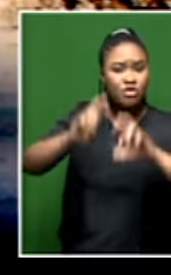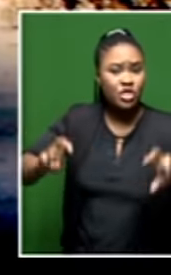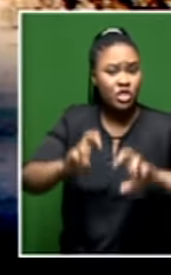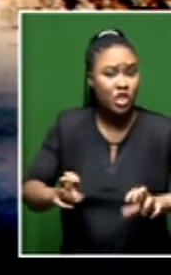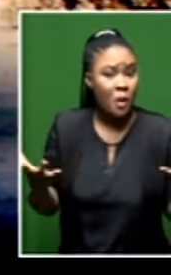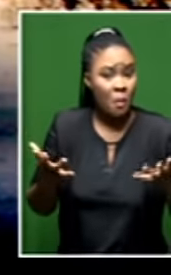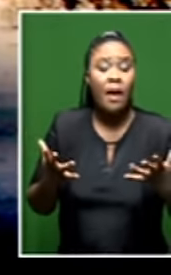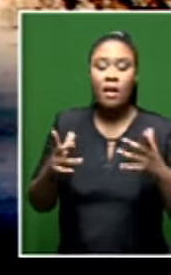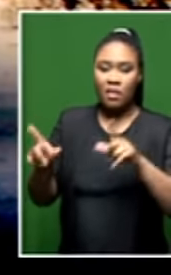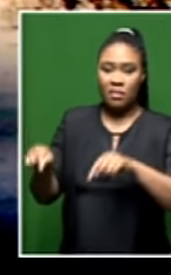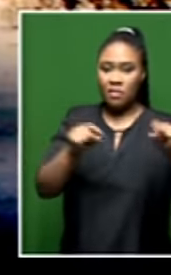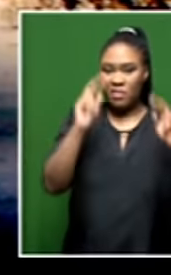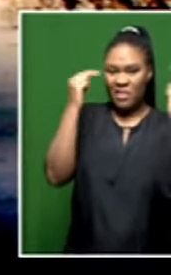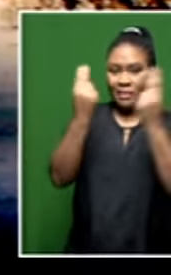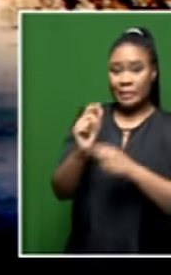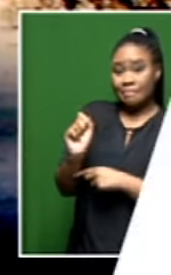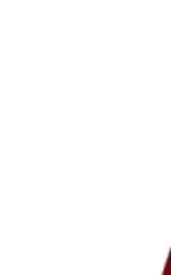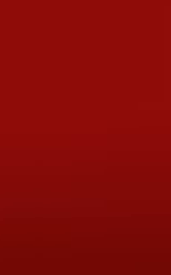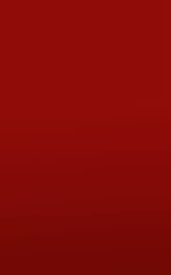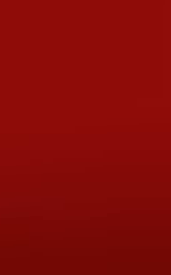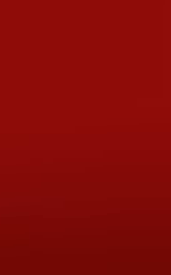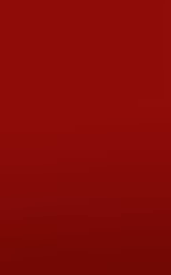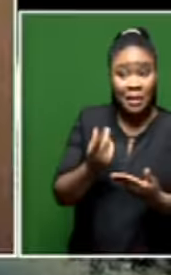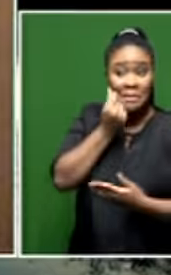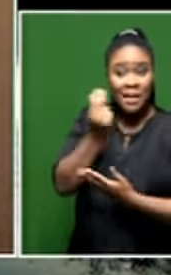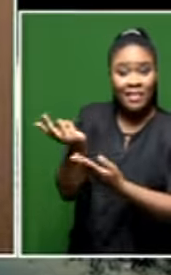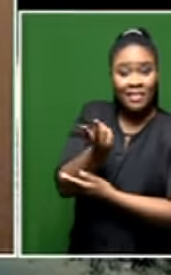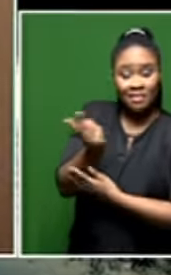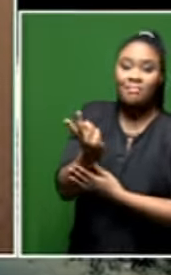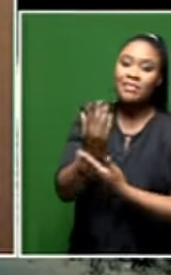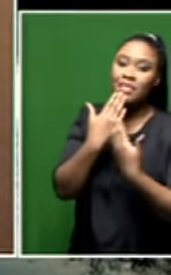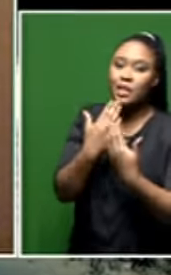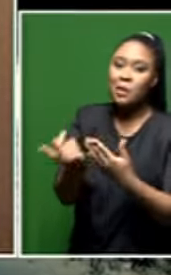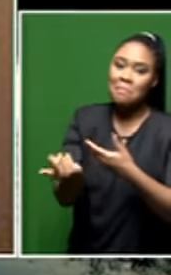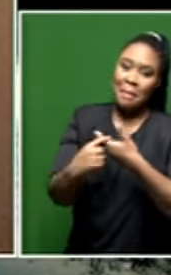University of Cape Town, join us. Gentlemen, great to have you. Thanks so much for being our guests.